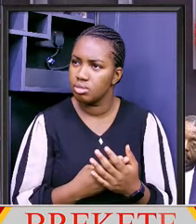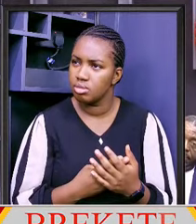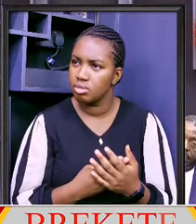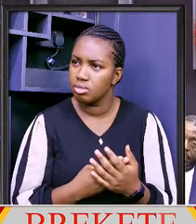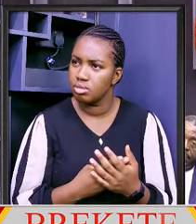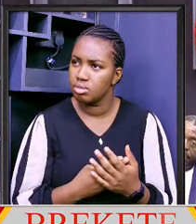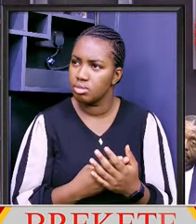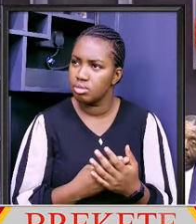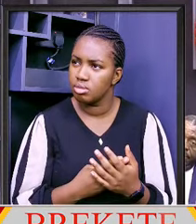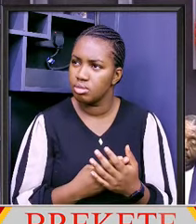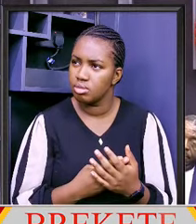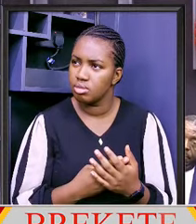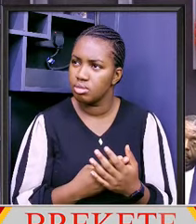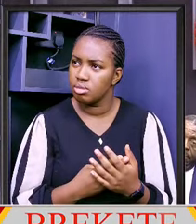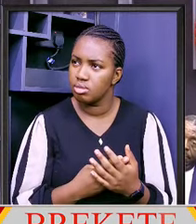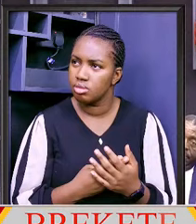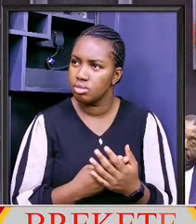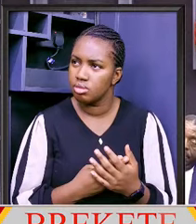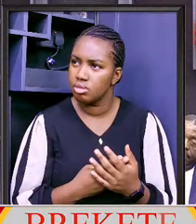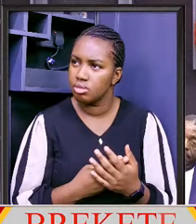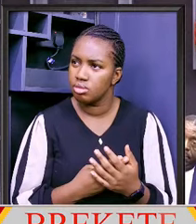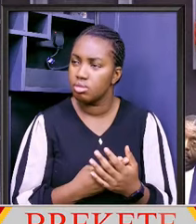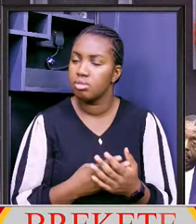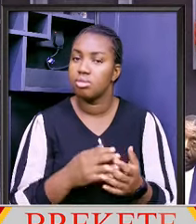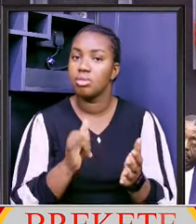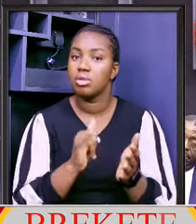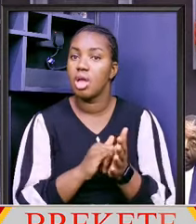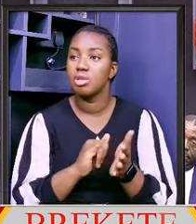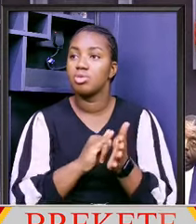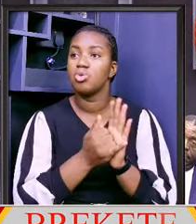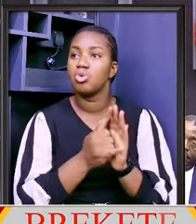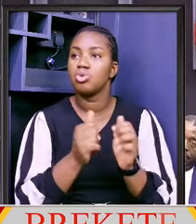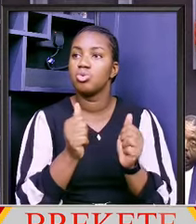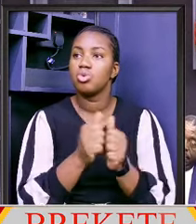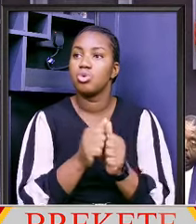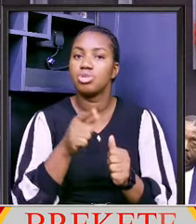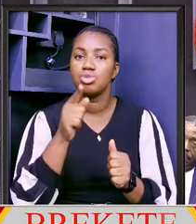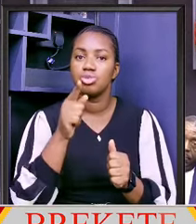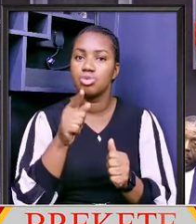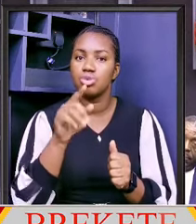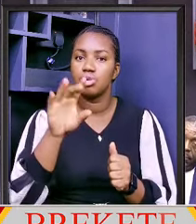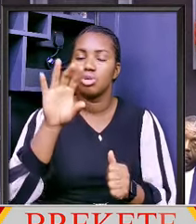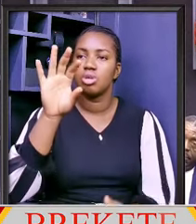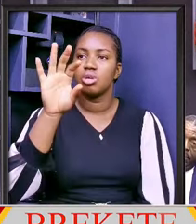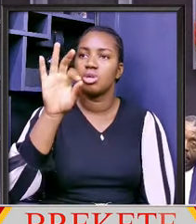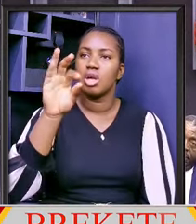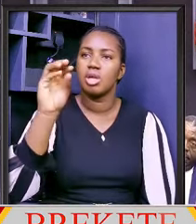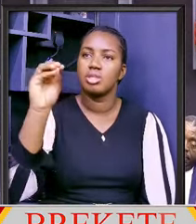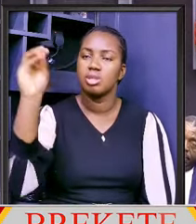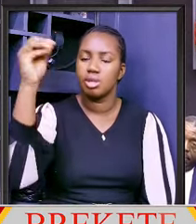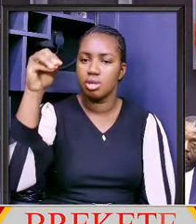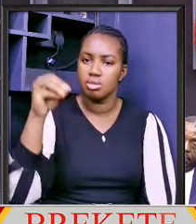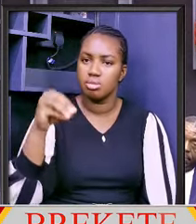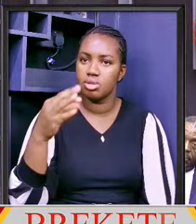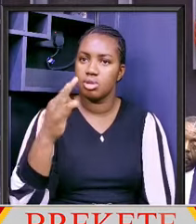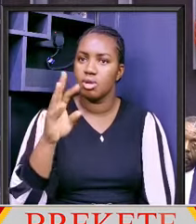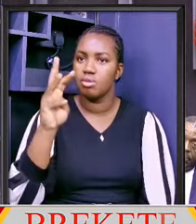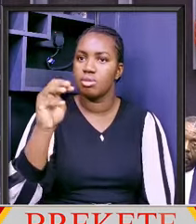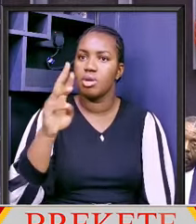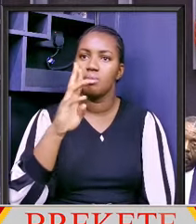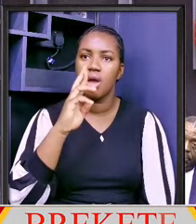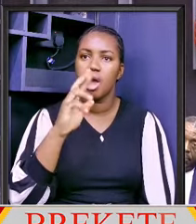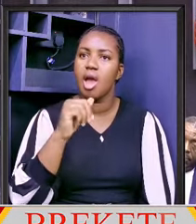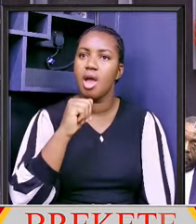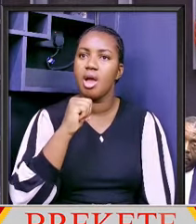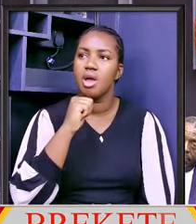90% of them, they are not Akumura. Mm-hmm. And my dear sir, because they brought before you, sending before Federal High